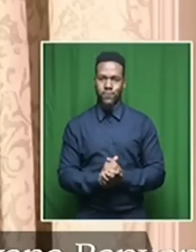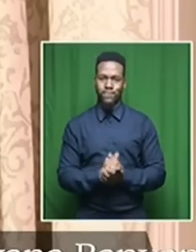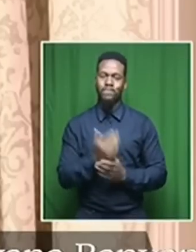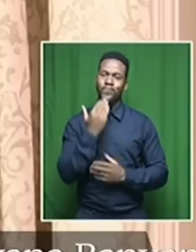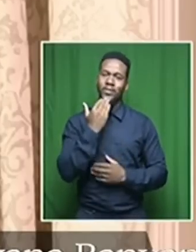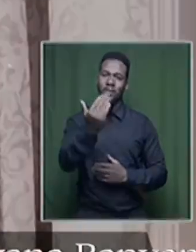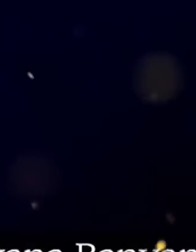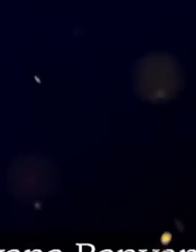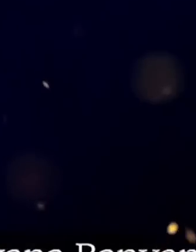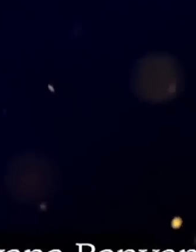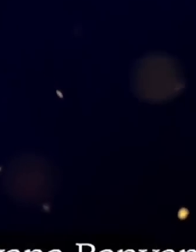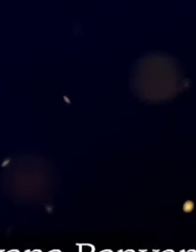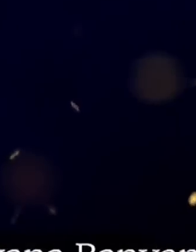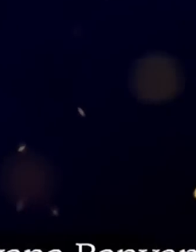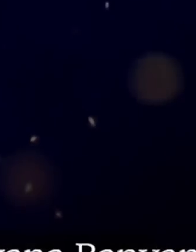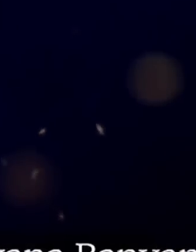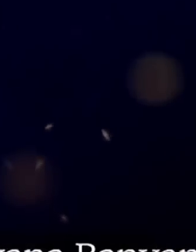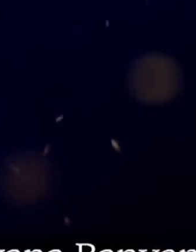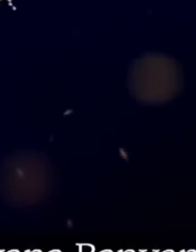thank you.